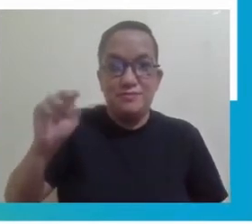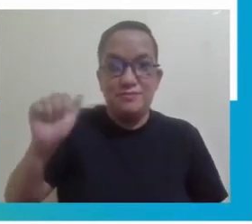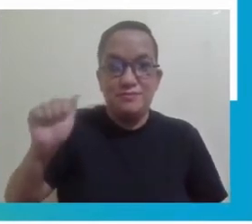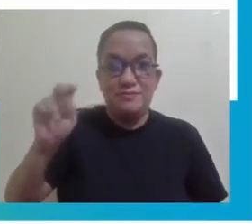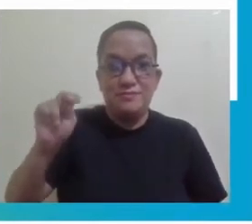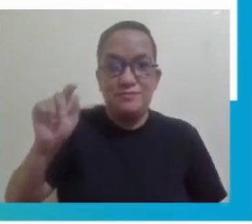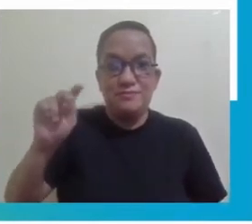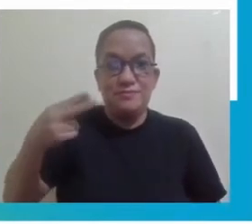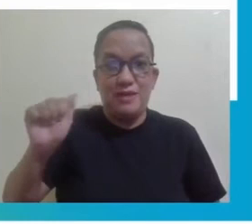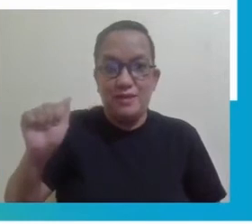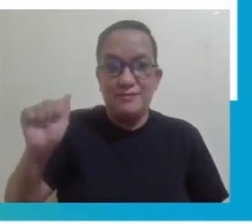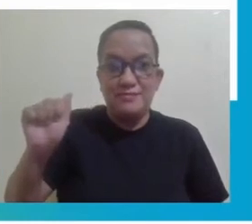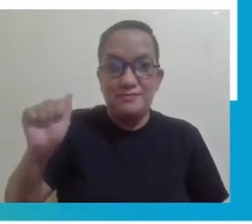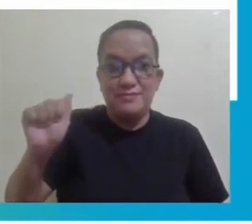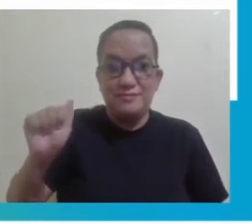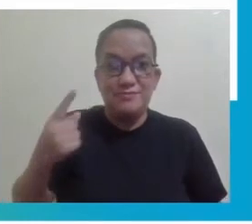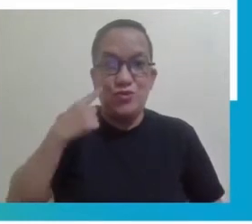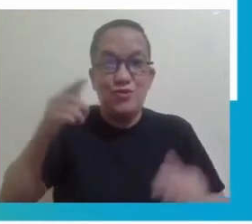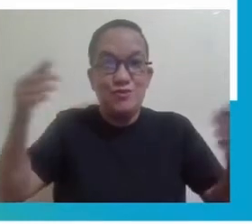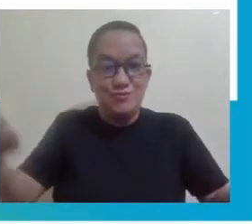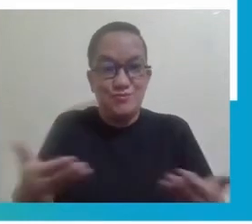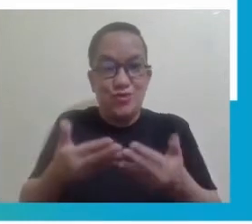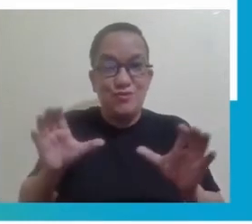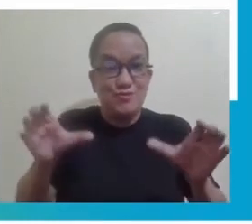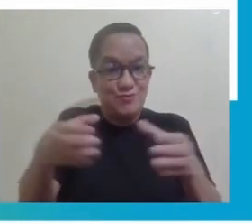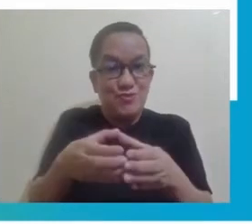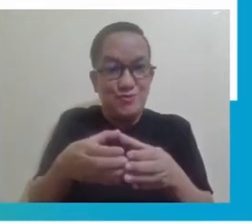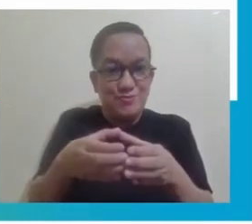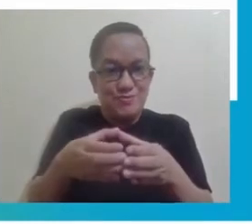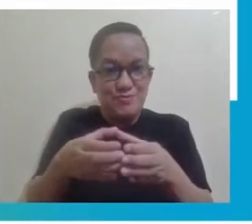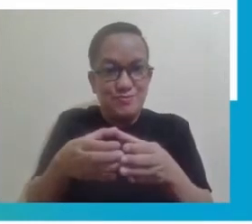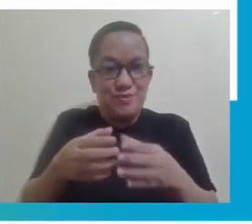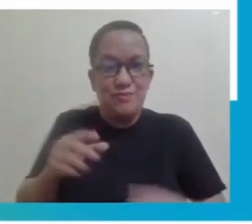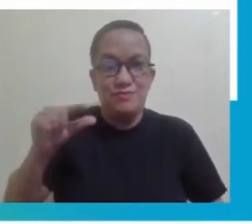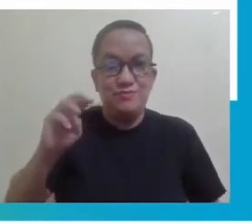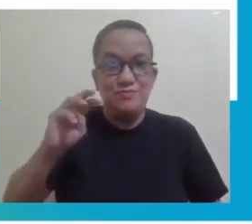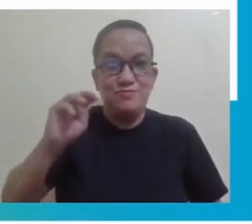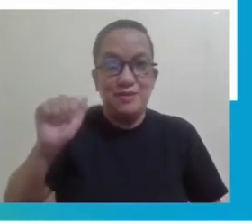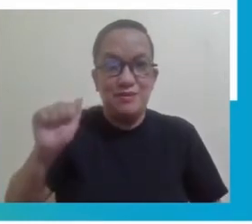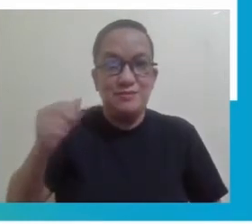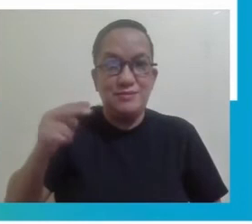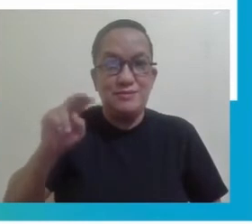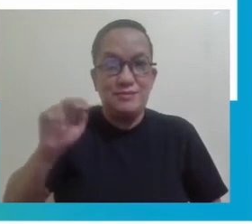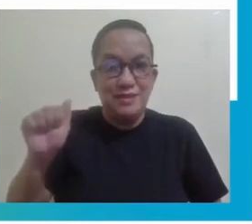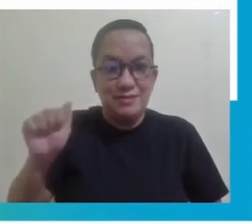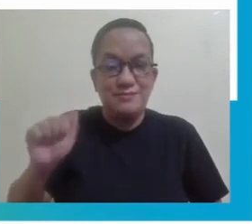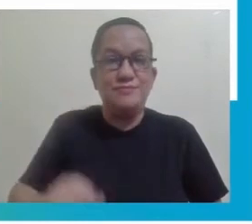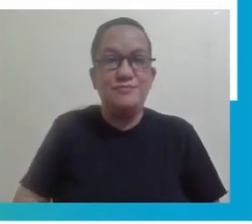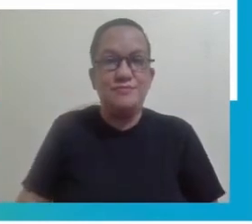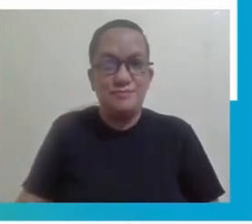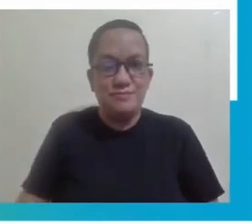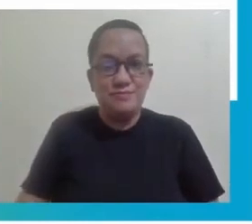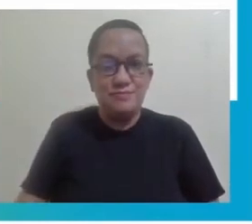and pose your questions to President Masa. Hemantha. Good morning, Mr. President. I'm